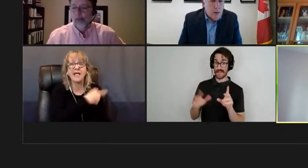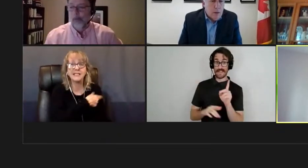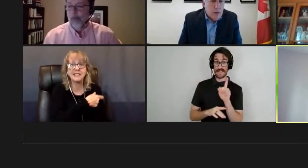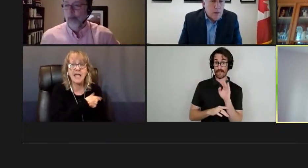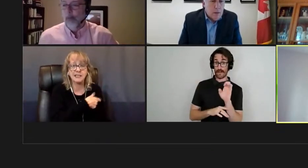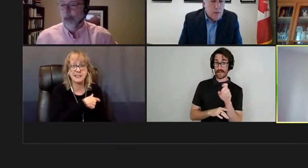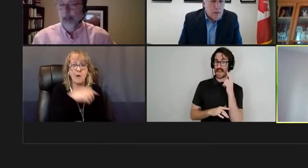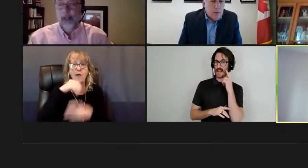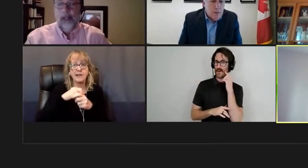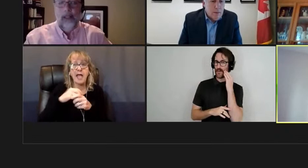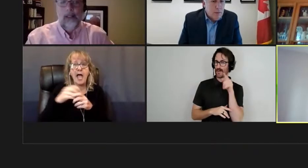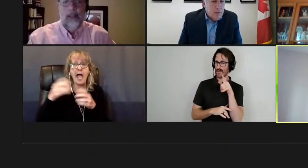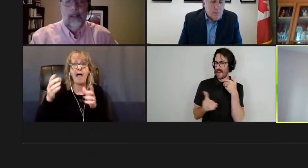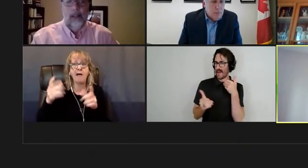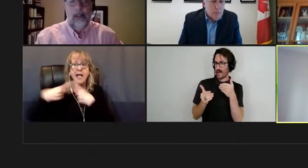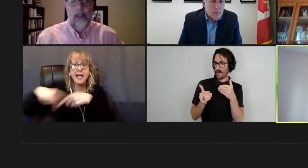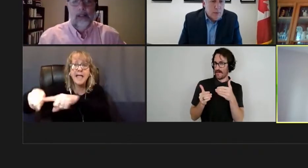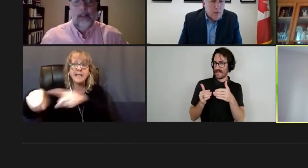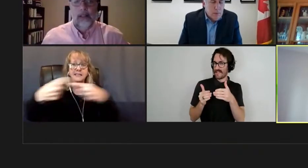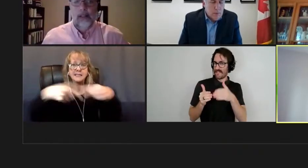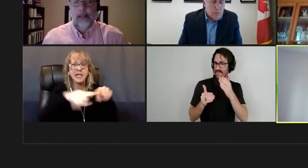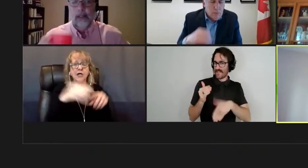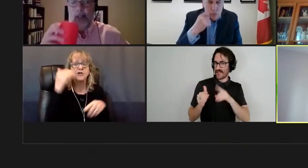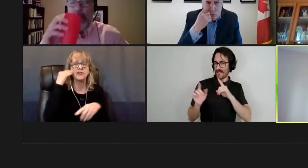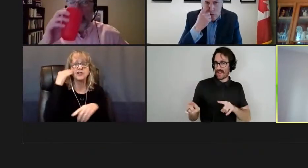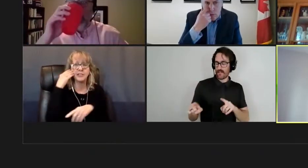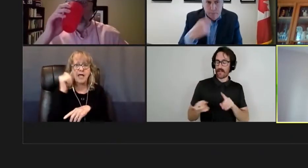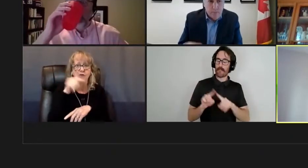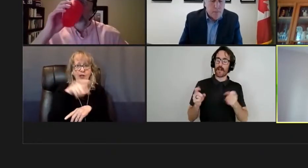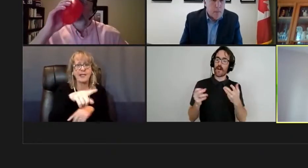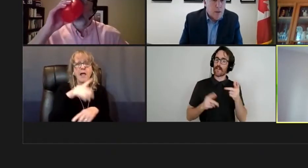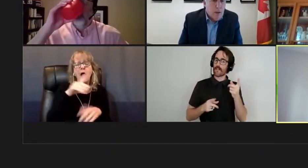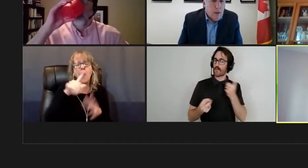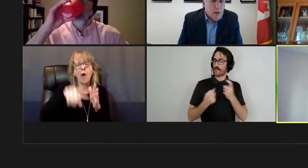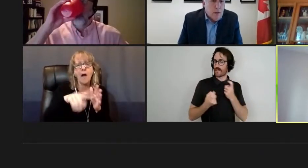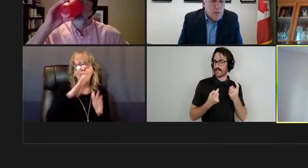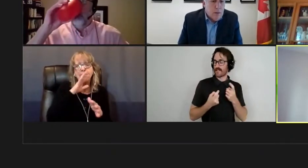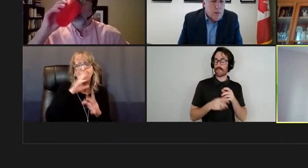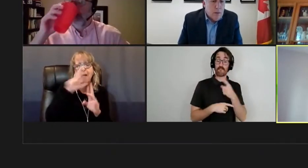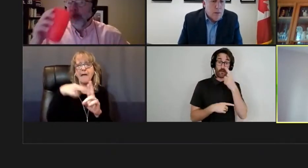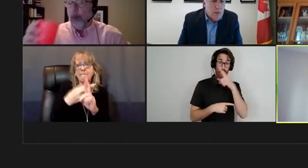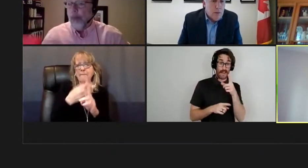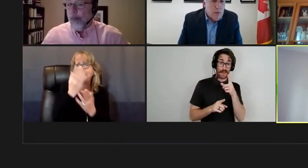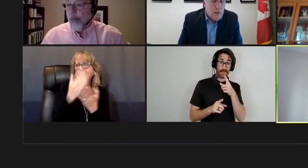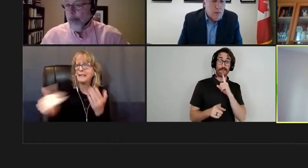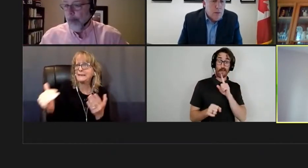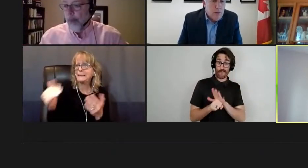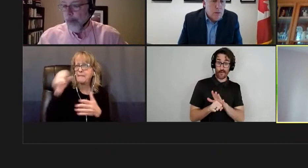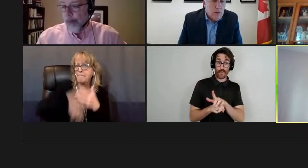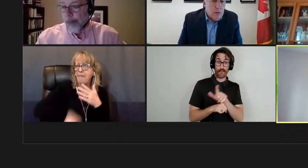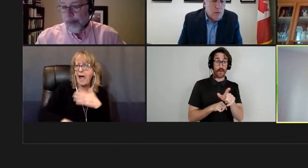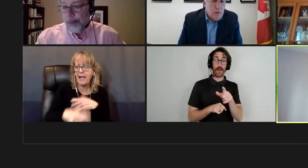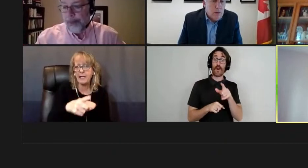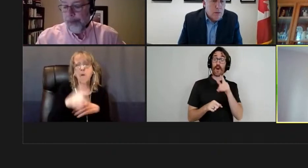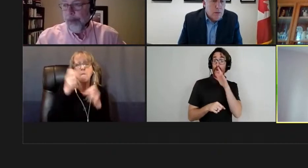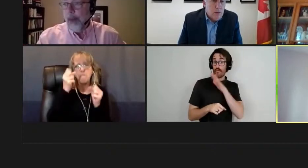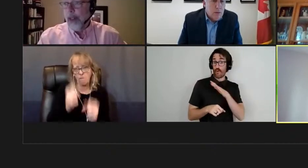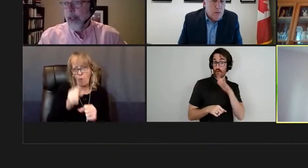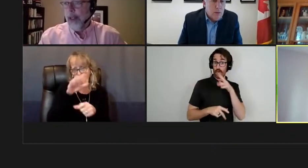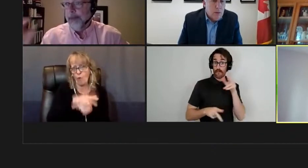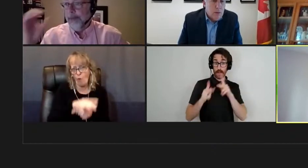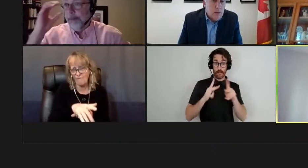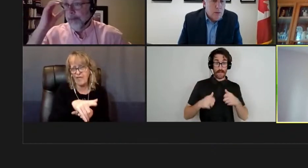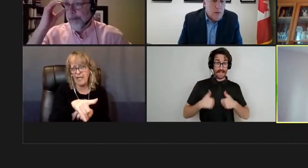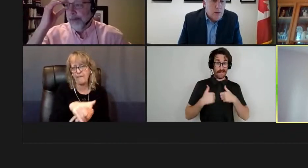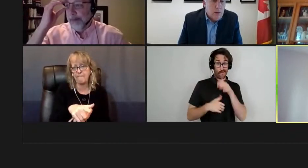almost already answered this, but I'm getting a ton of questions about it. So can you confirm that rural residents who received their first dose at a